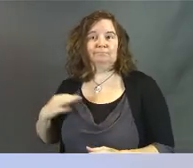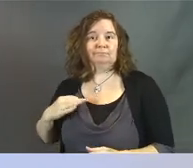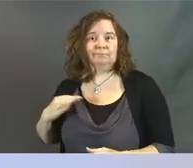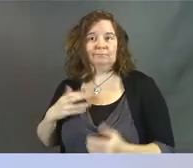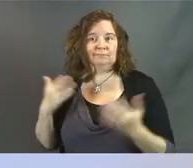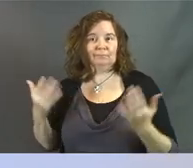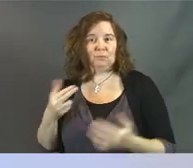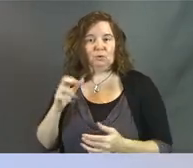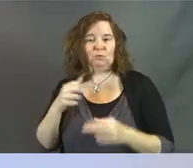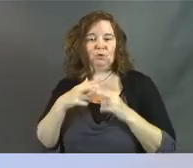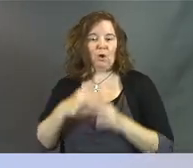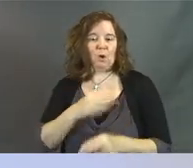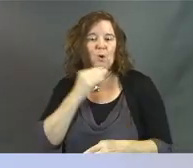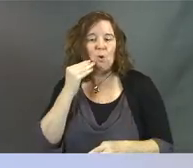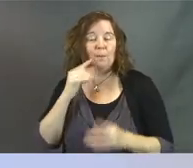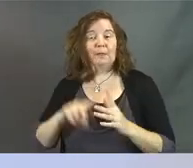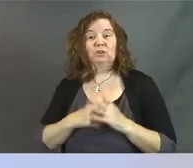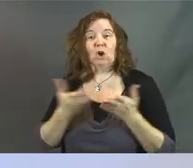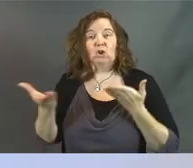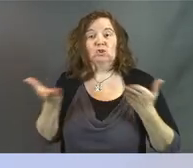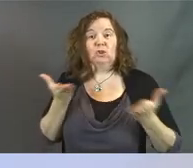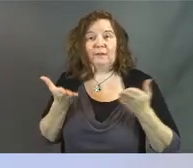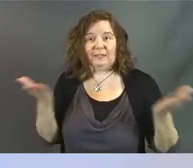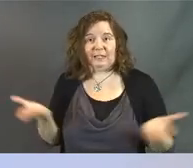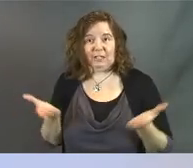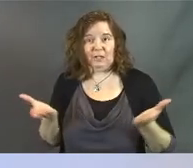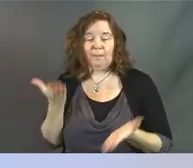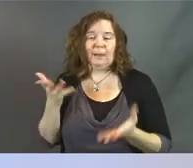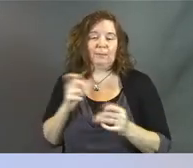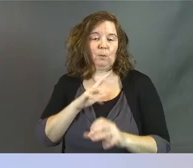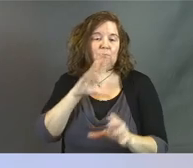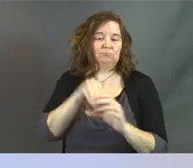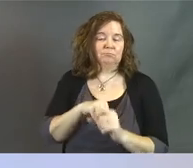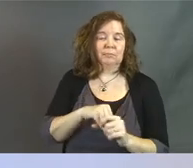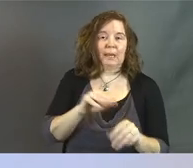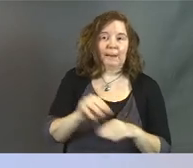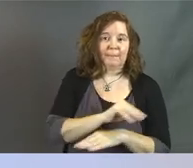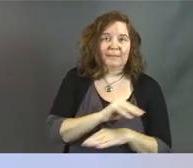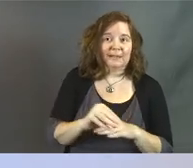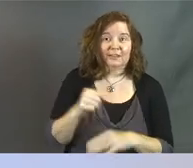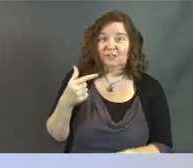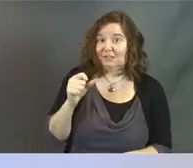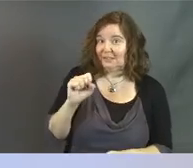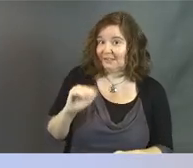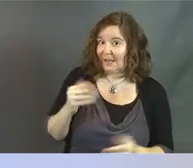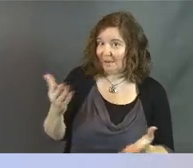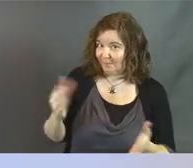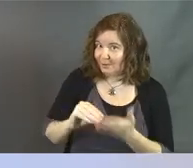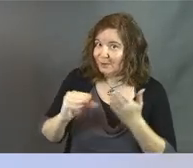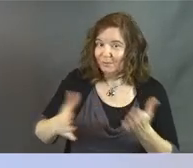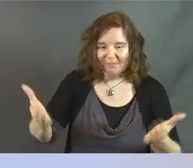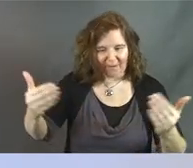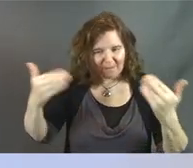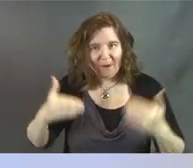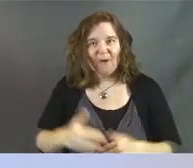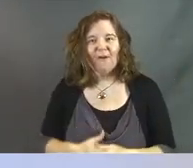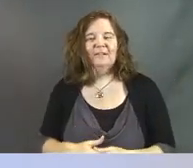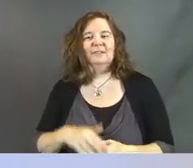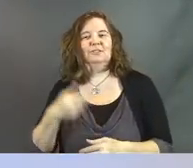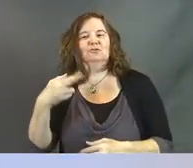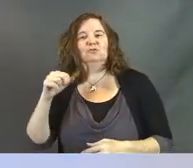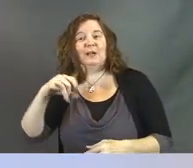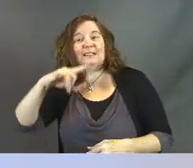Grace Fellowship Church, call this church home, and start serving here. Maybe you want to jump into a ministry. GSM, students, come on. Grace Kids,